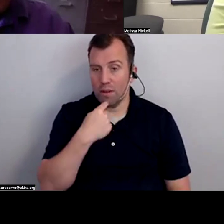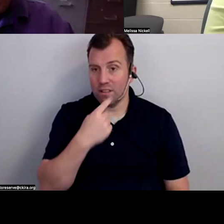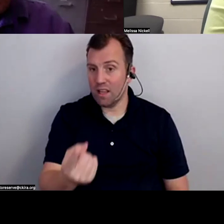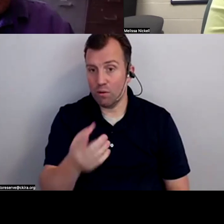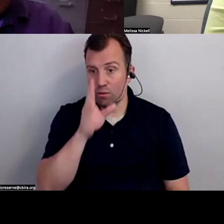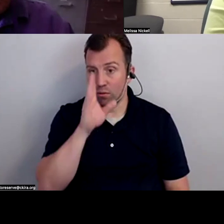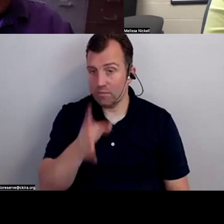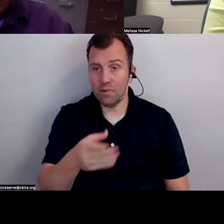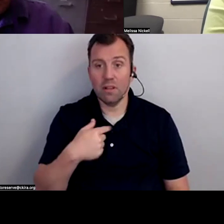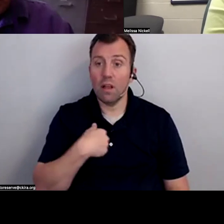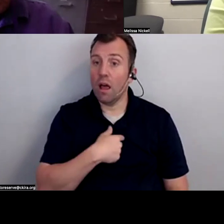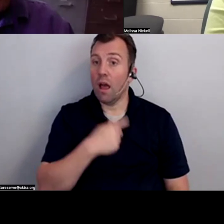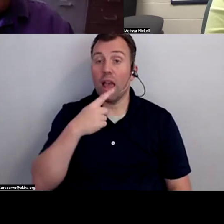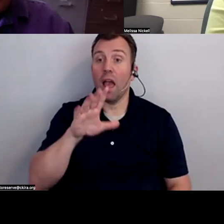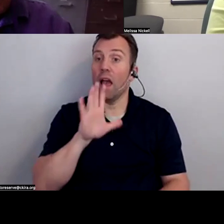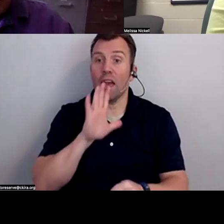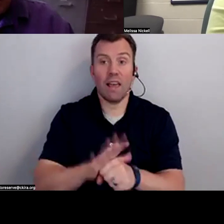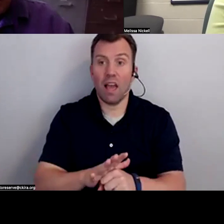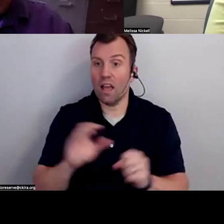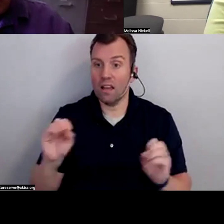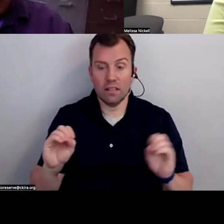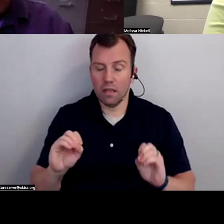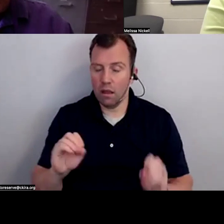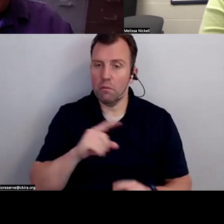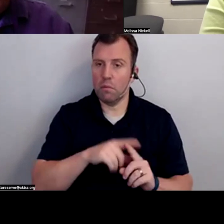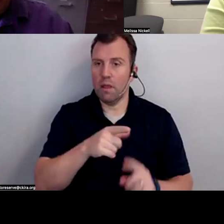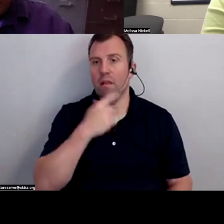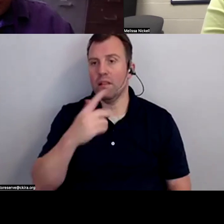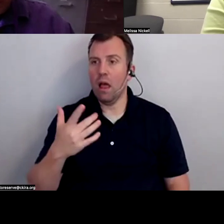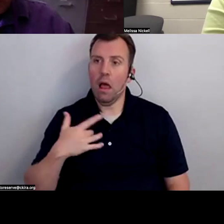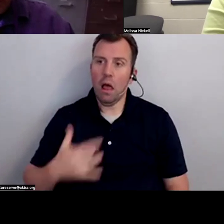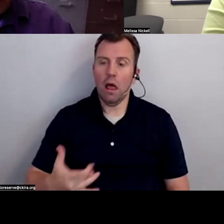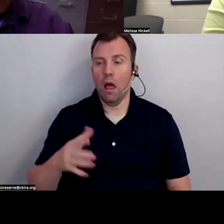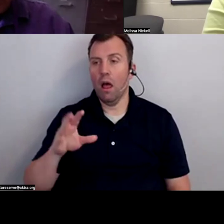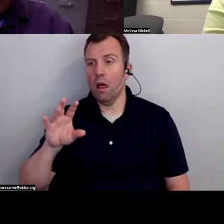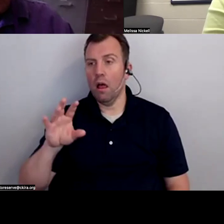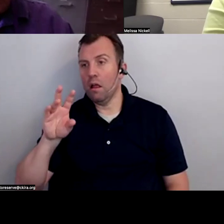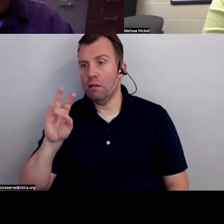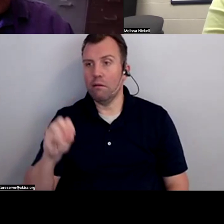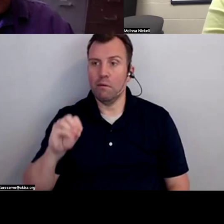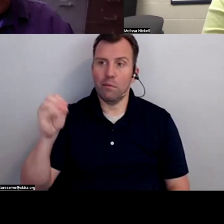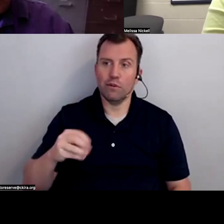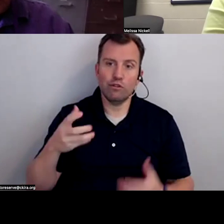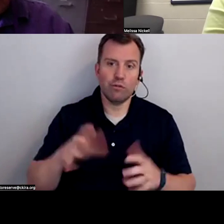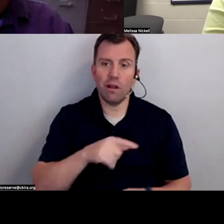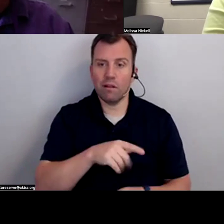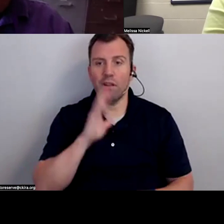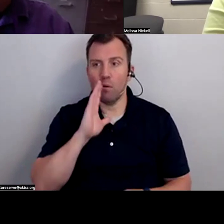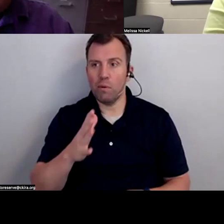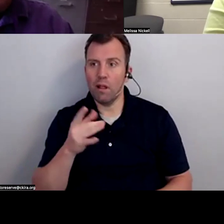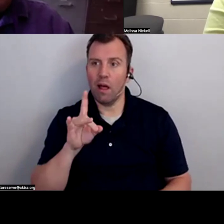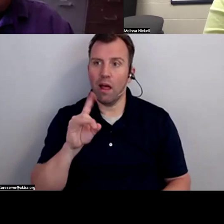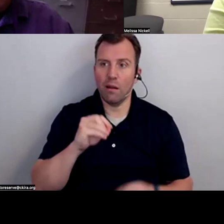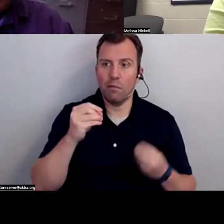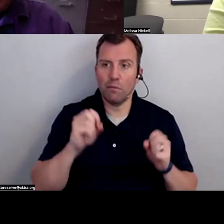the likelihood, they won't be able to guarantee anything, but they'll tell you that they are going to recommend this one for funding, or they're